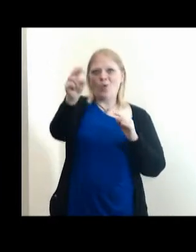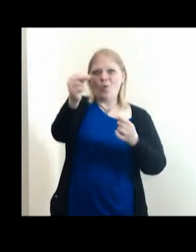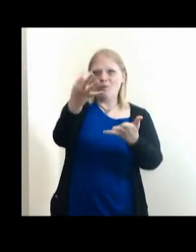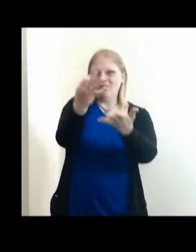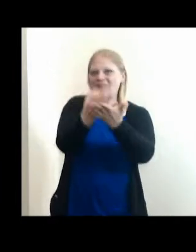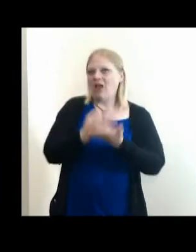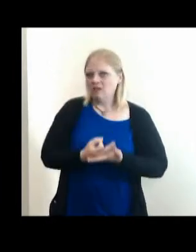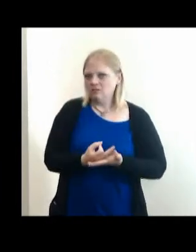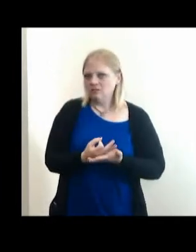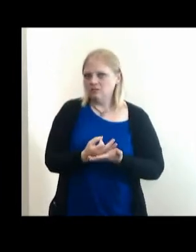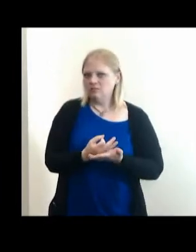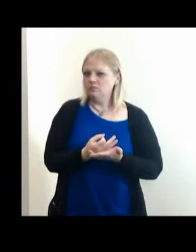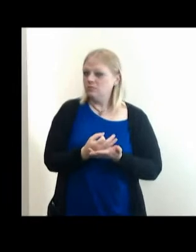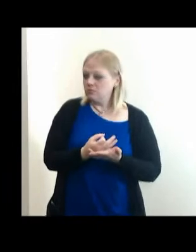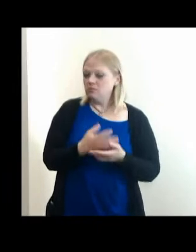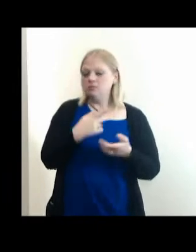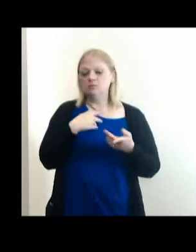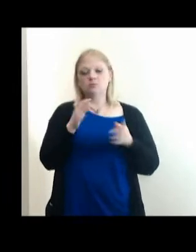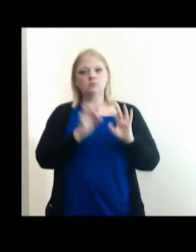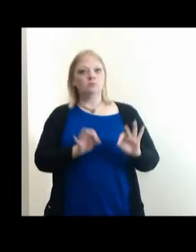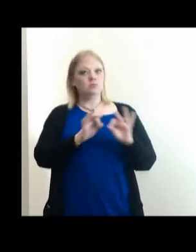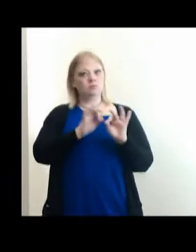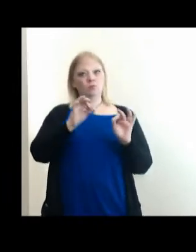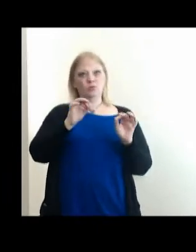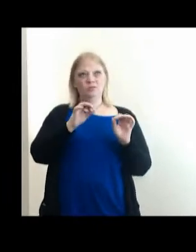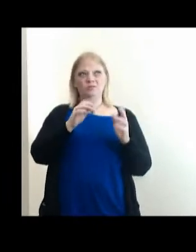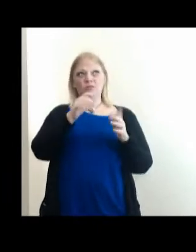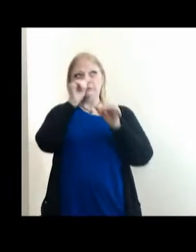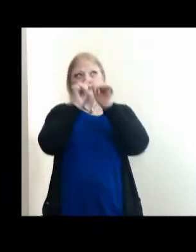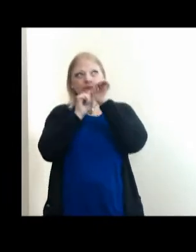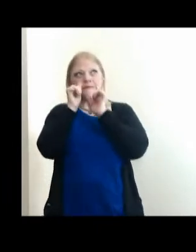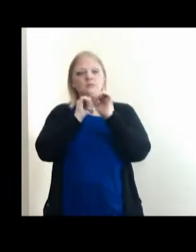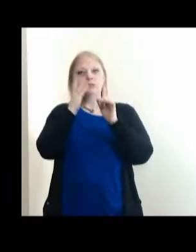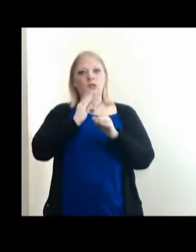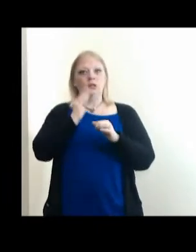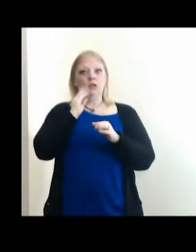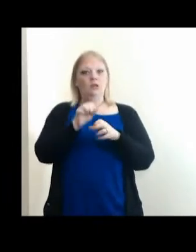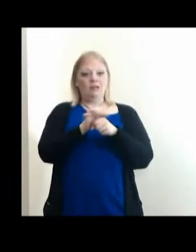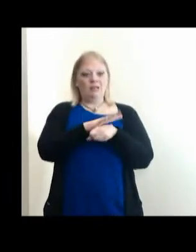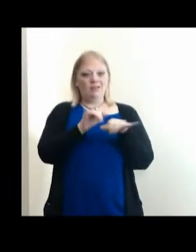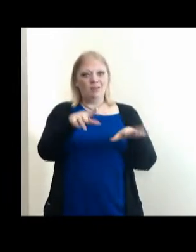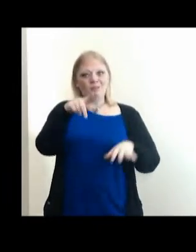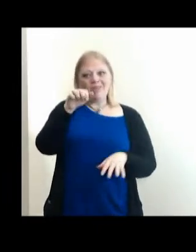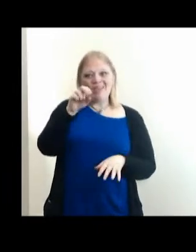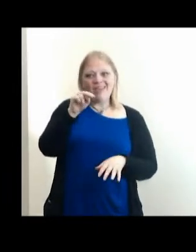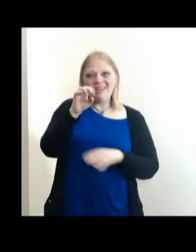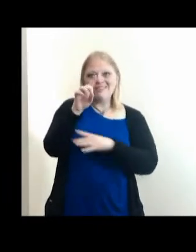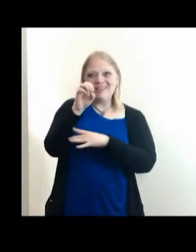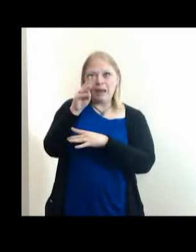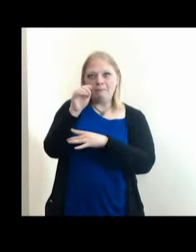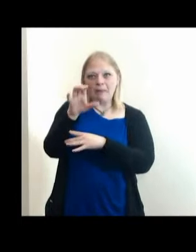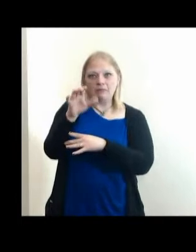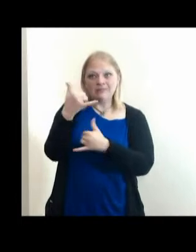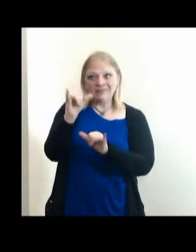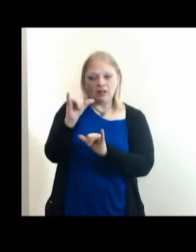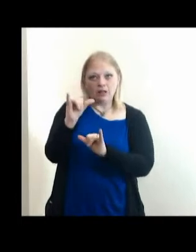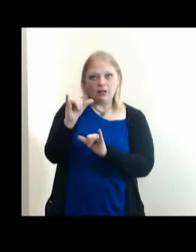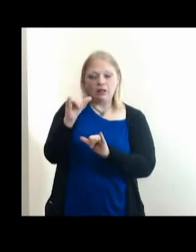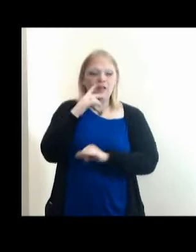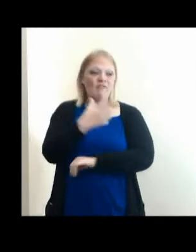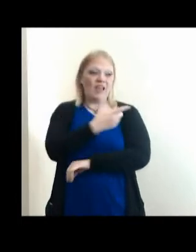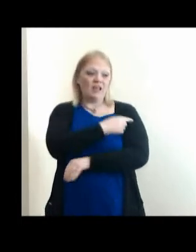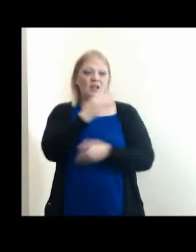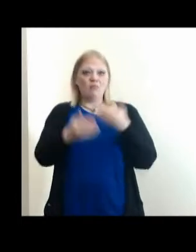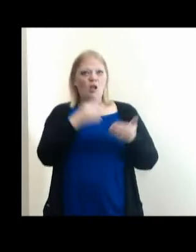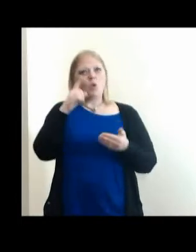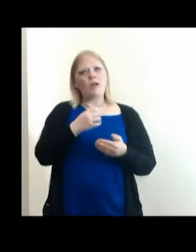dealing with the COVID-19 pandemic, and we're still in the pandemic, and the vaccination process, that people understand what the